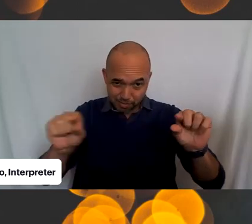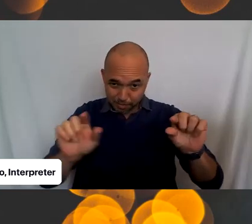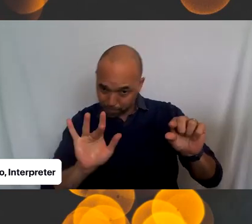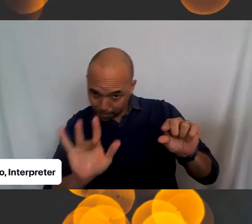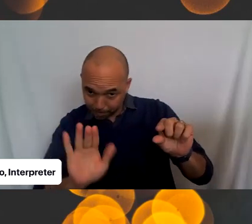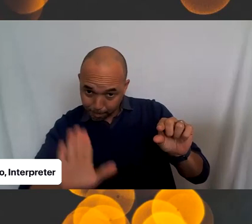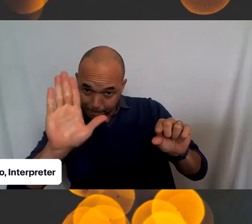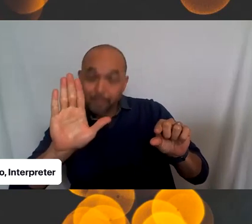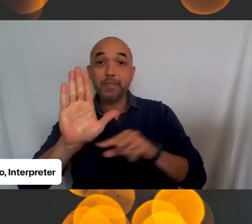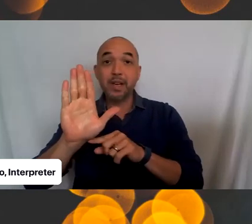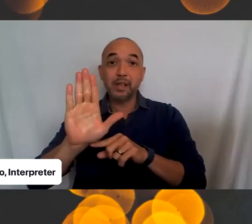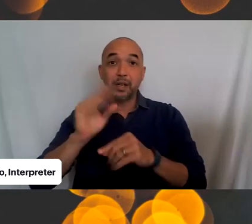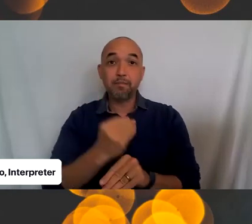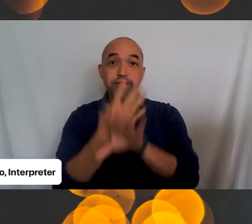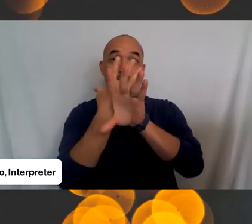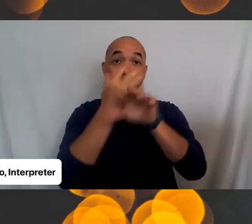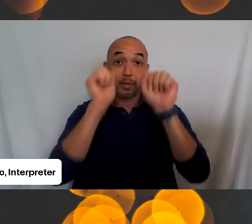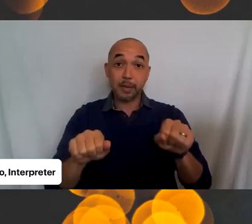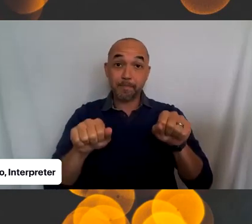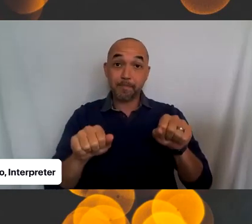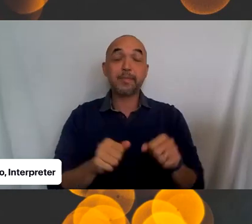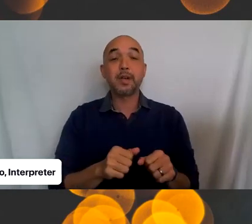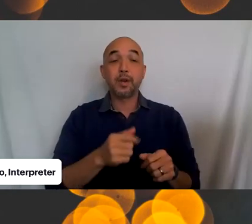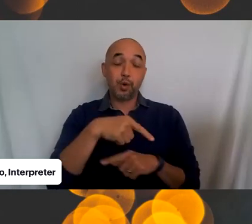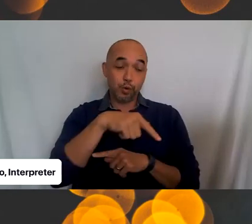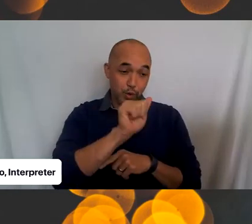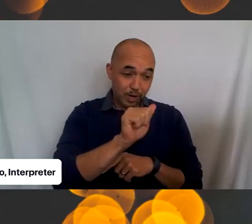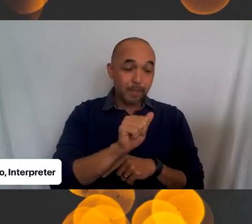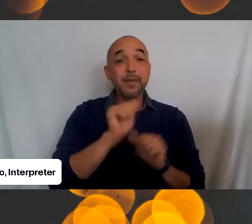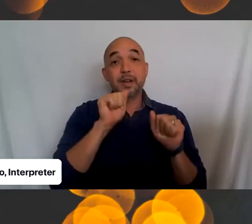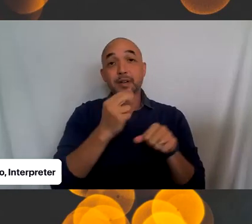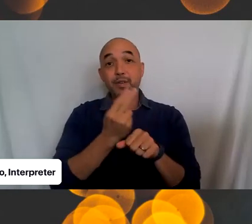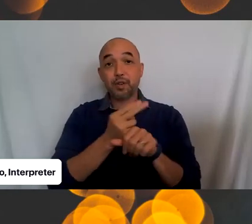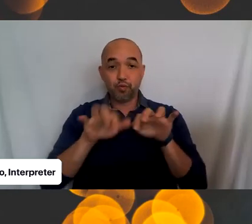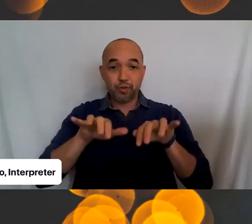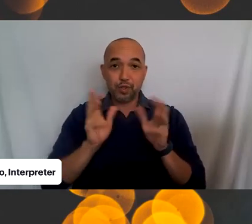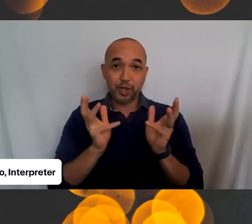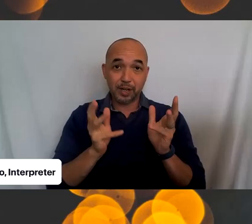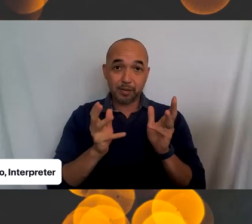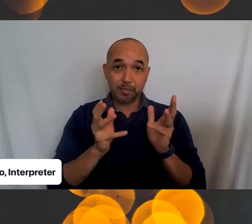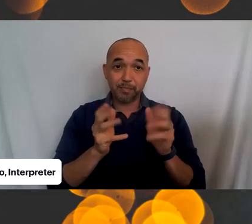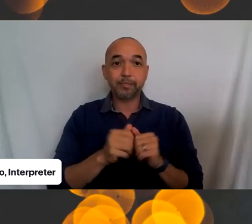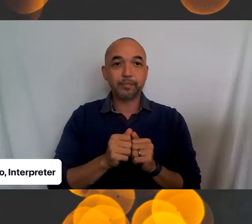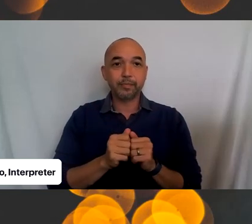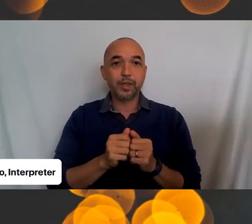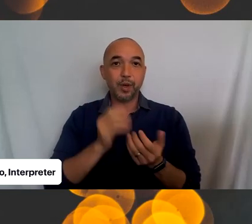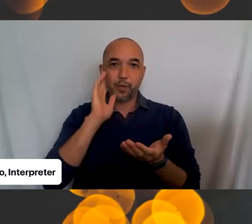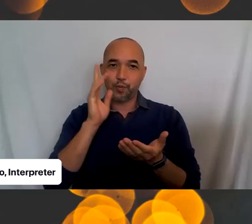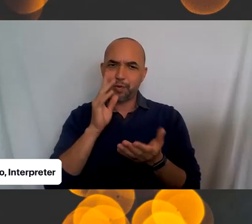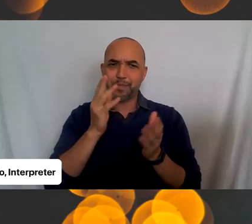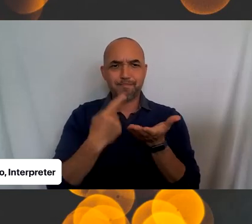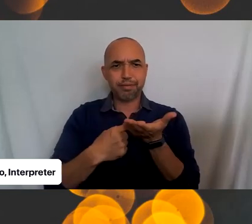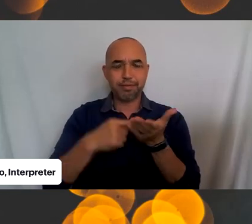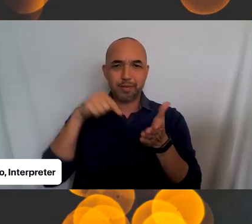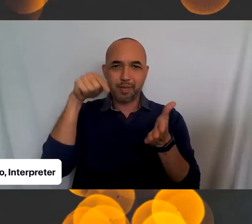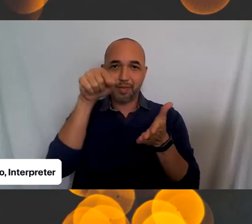know. So the chat is open, Q&A box is open. We're really excited to talk about this book, The Unfortunate Side Effects of Heartbreak